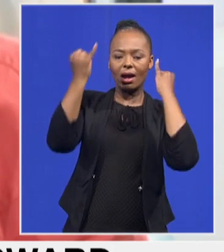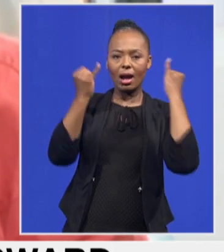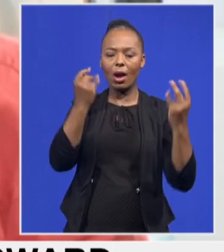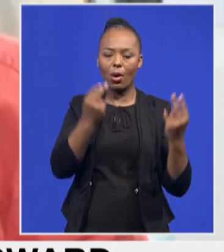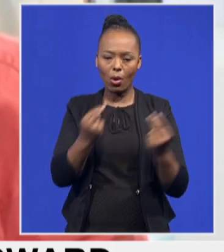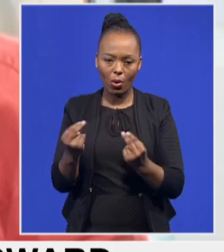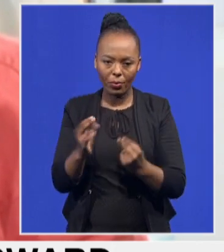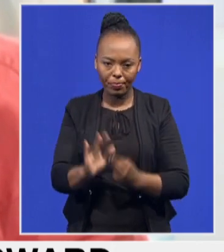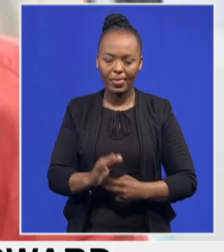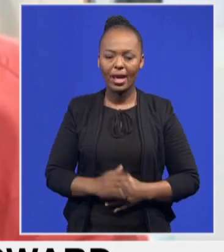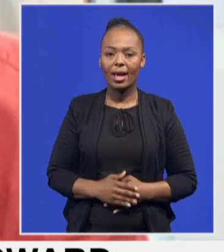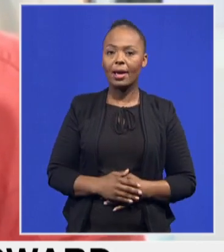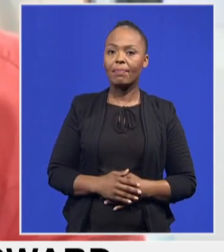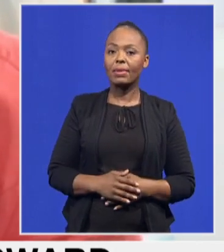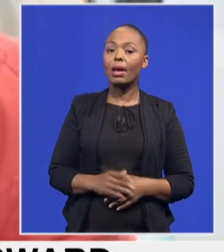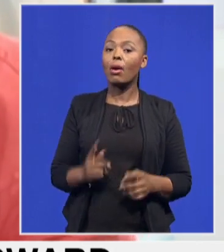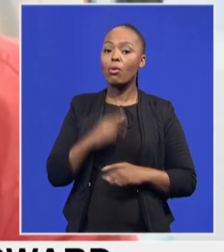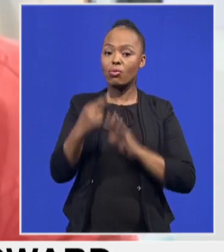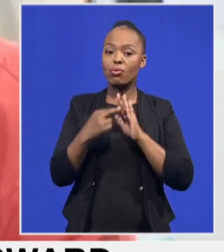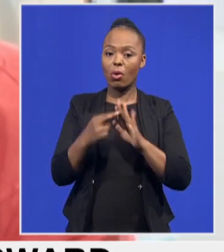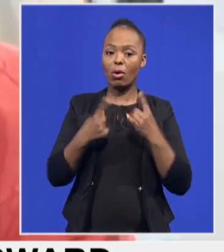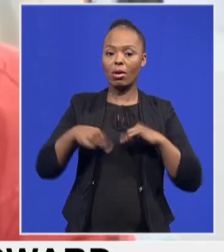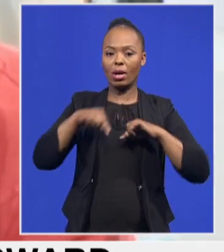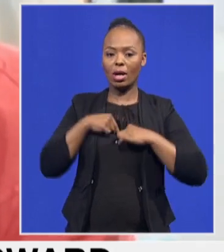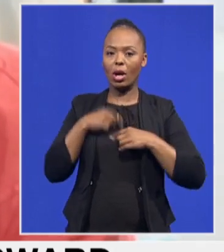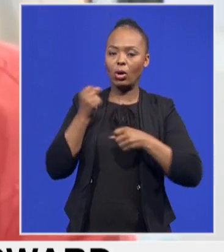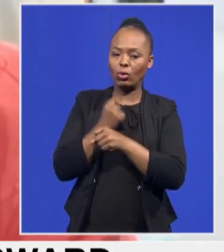to awaken this creativity.